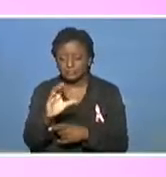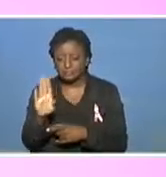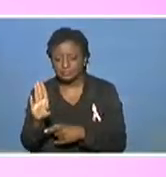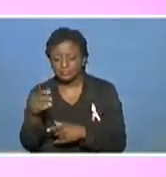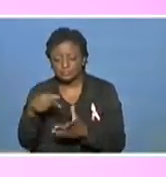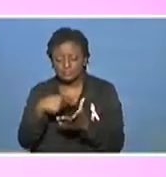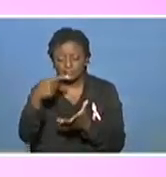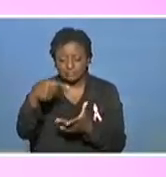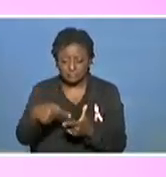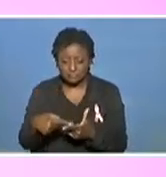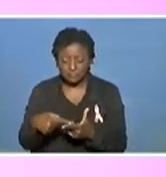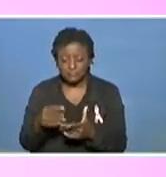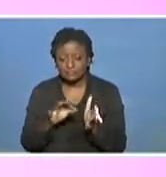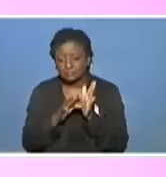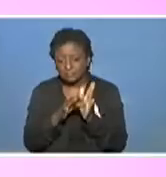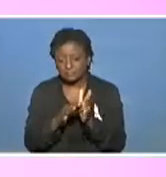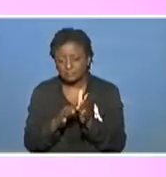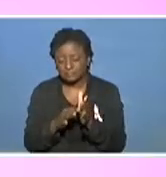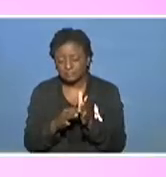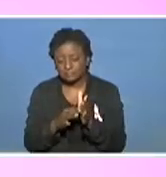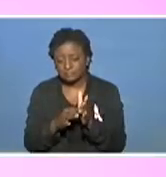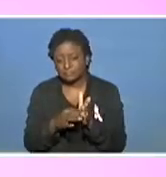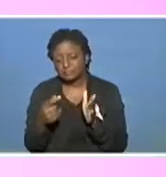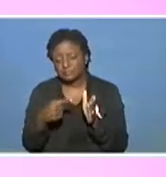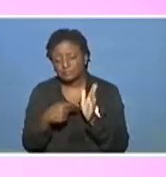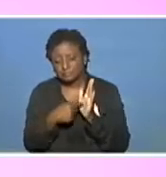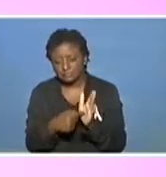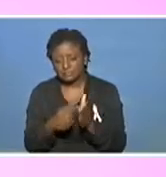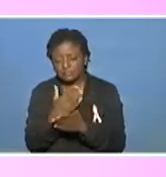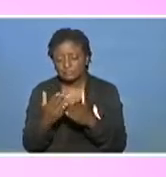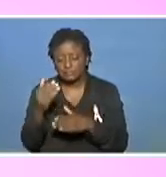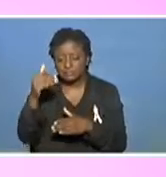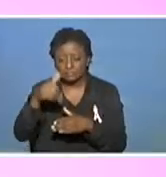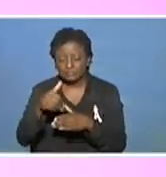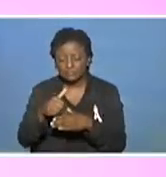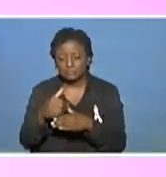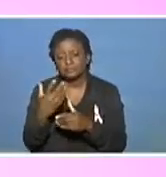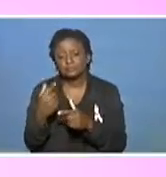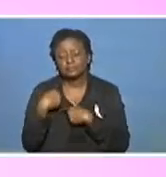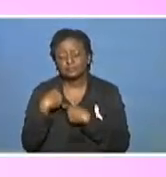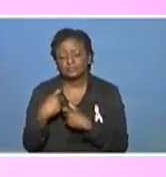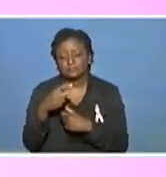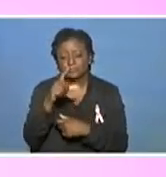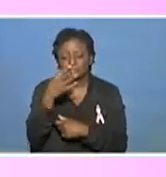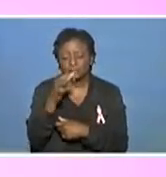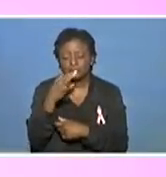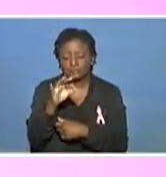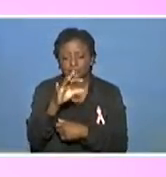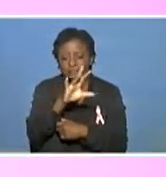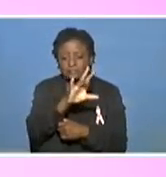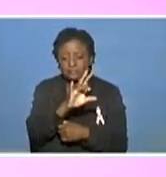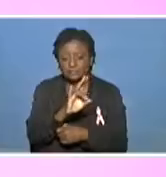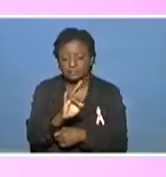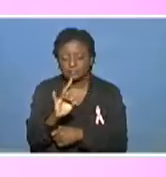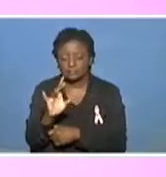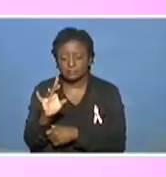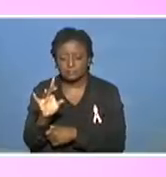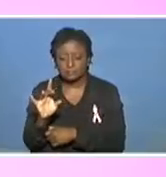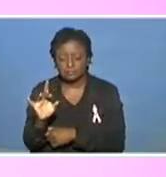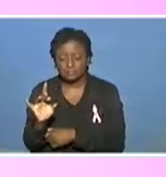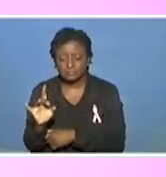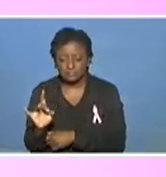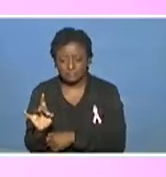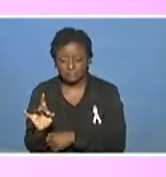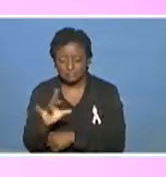profiled someone in the trenches, so to speak, since 1987. Small in stature, but a giant in his field,